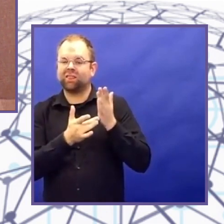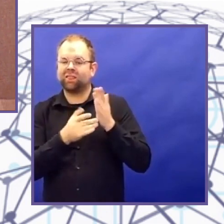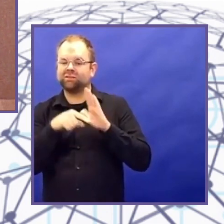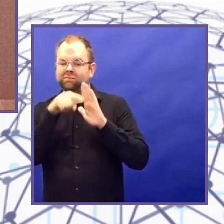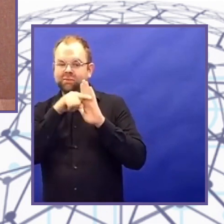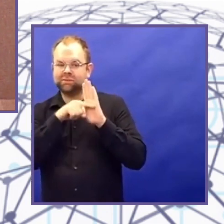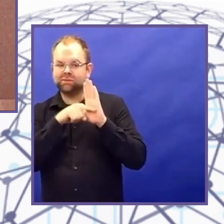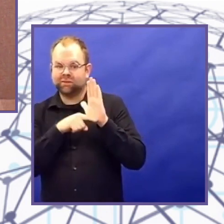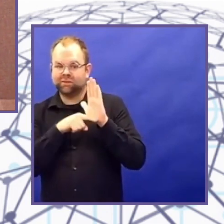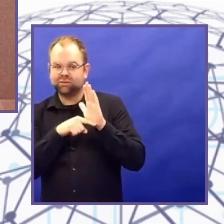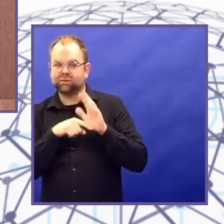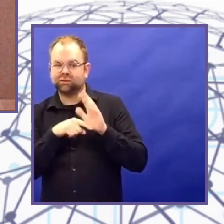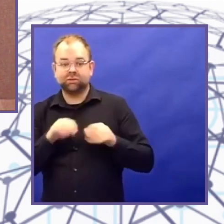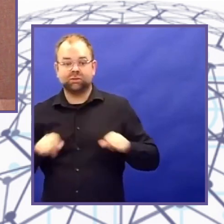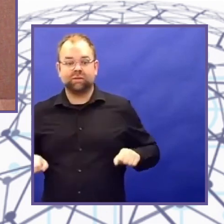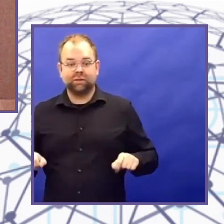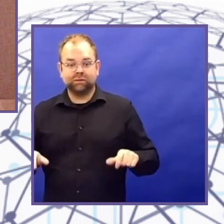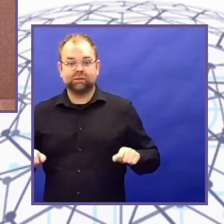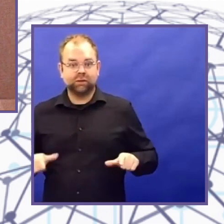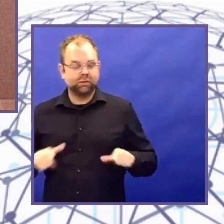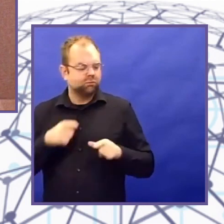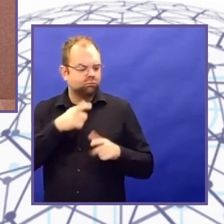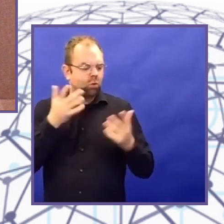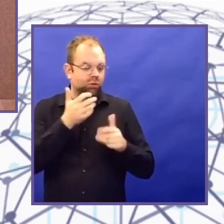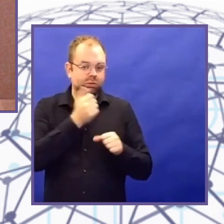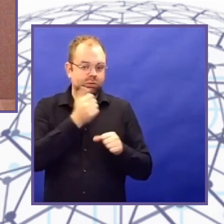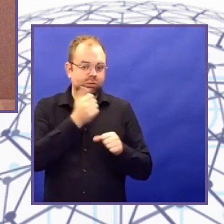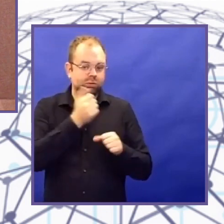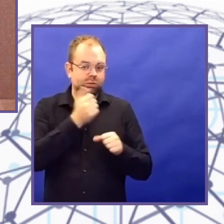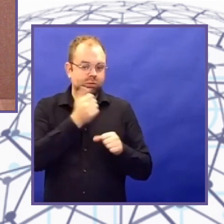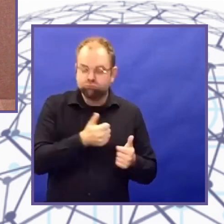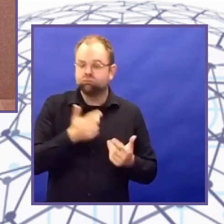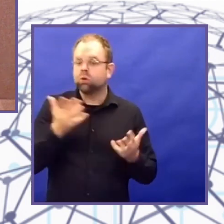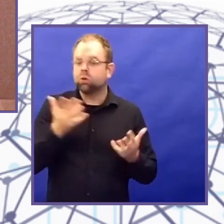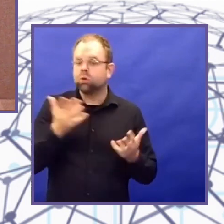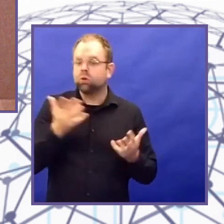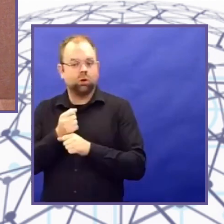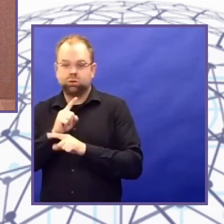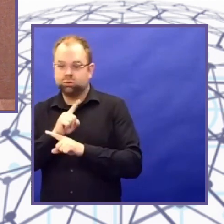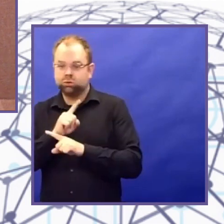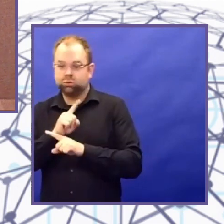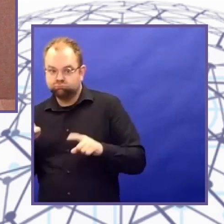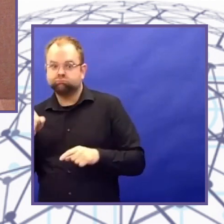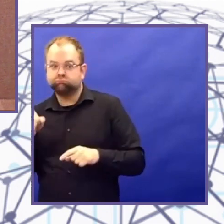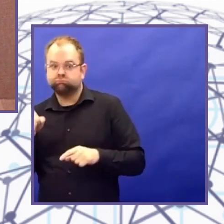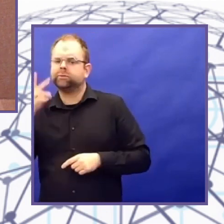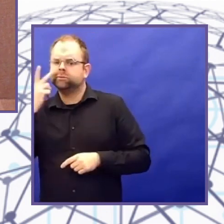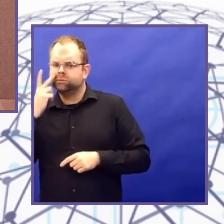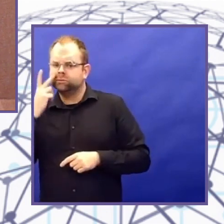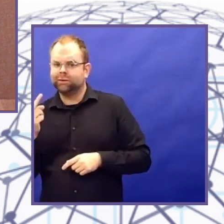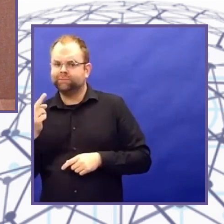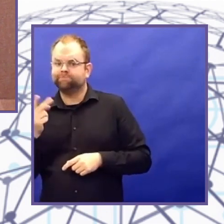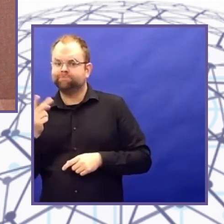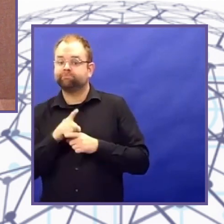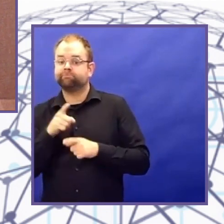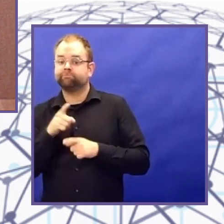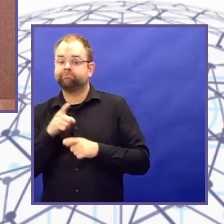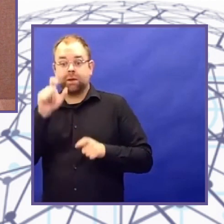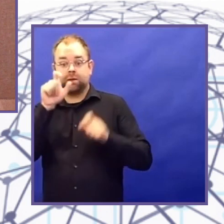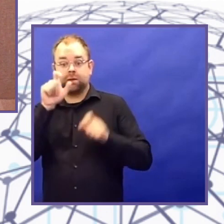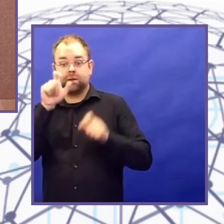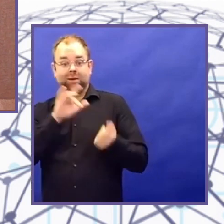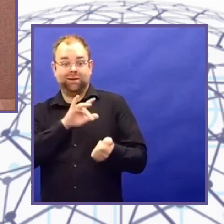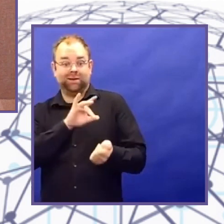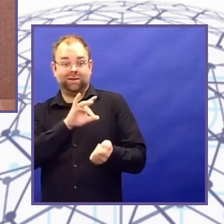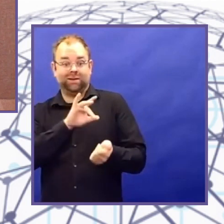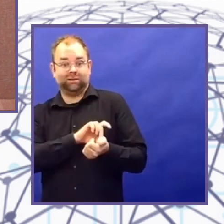Learning about their wheelchair, about the kind of seating cushions, how the back should be set,